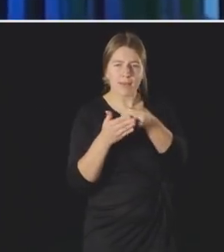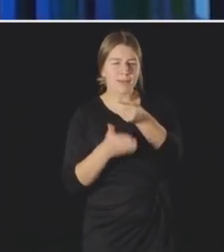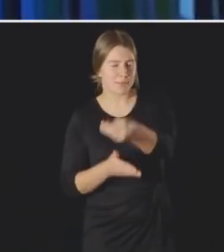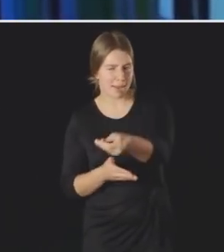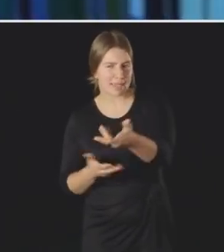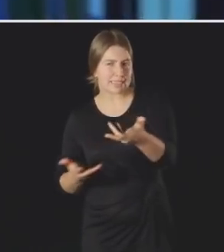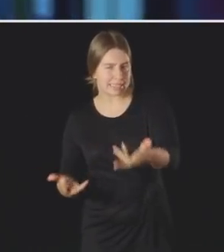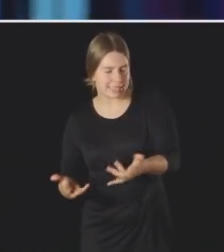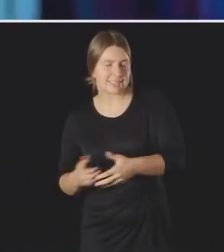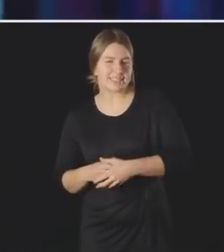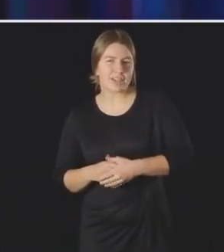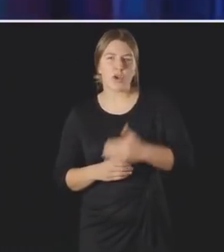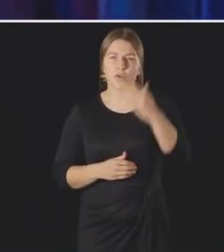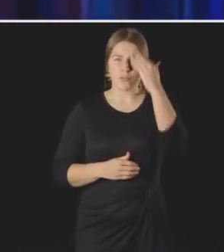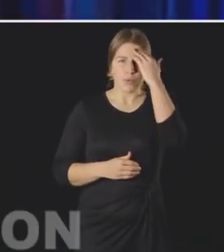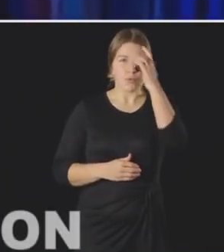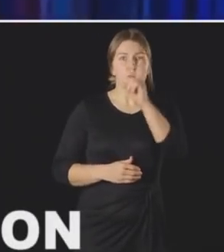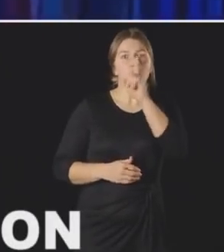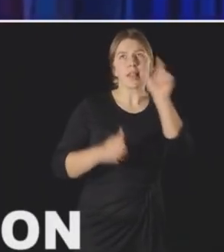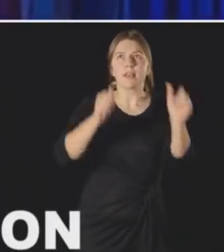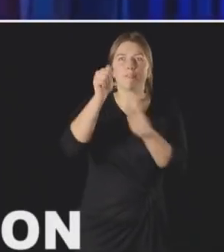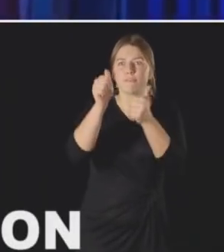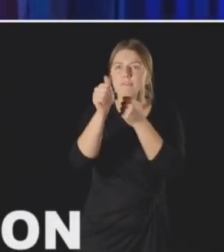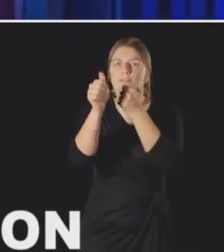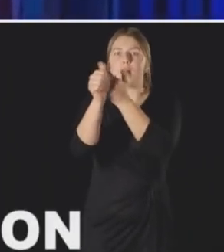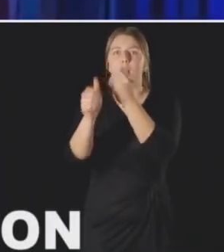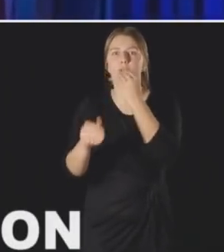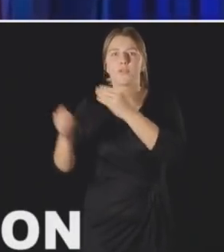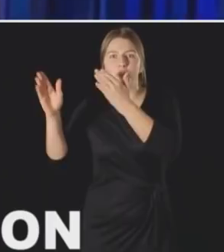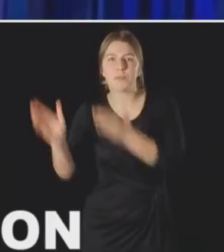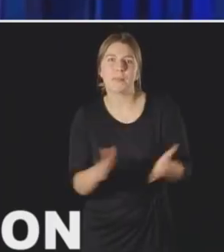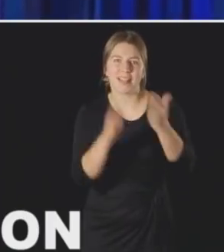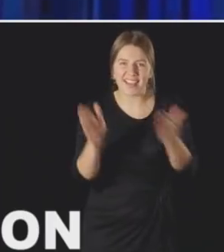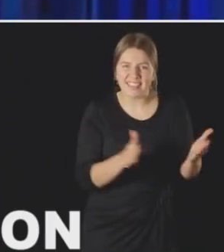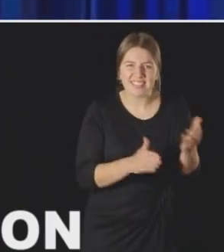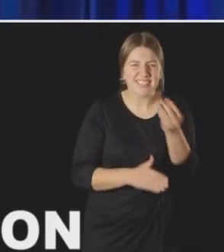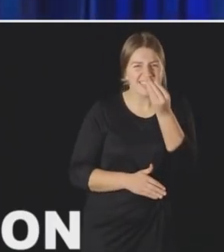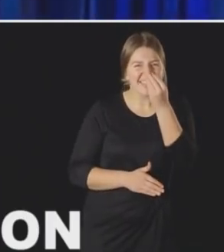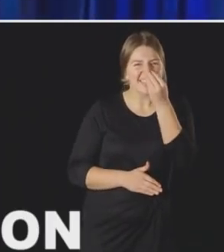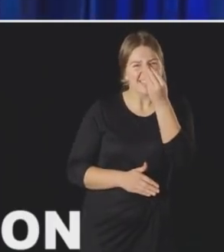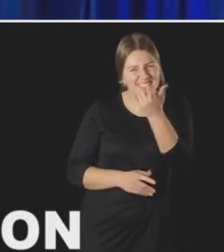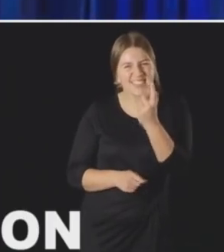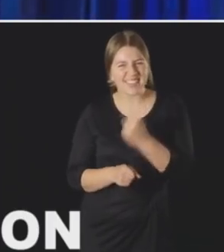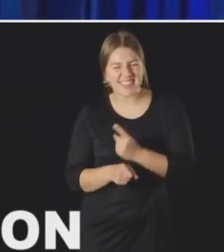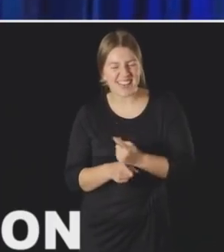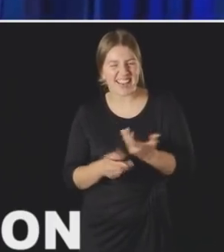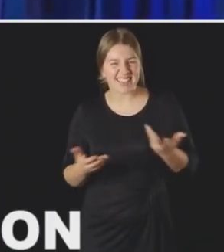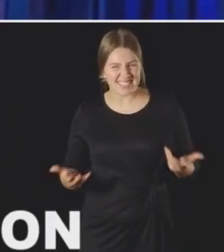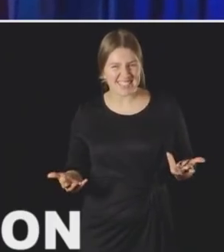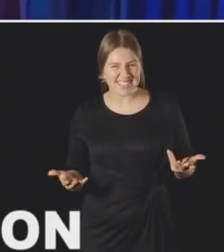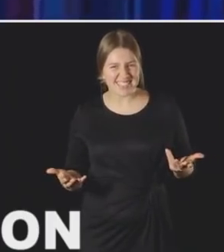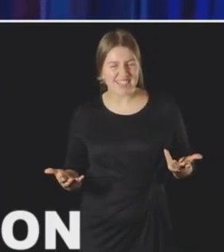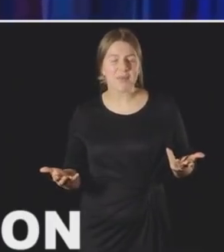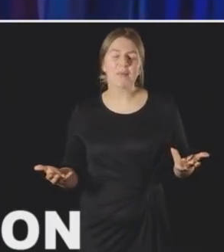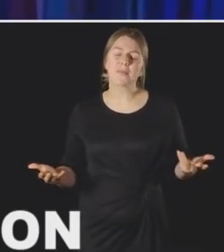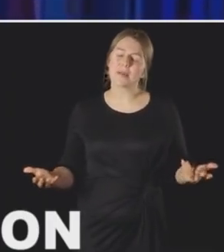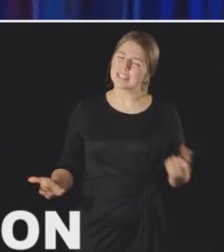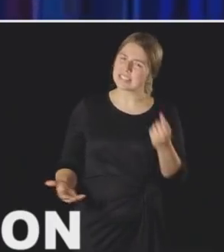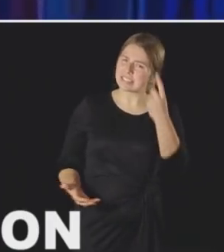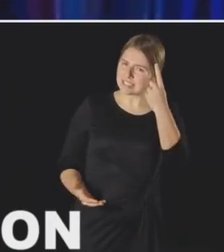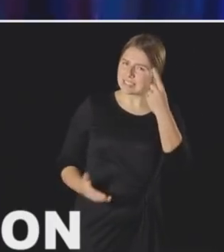what brand of milk that you buy? Or if you're really being faithful to your paleo diet? Probably wouldn't care very